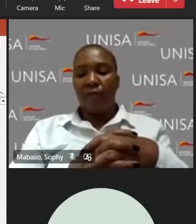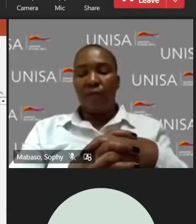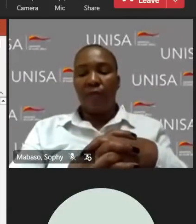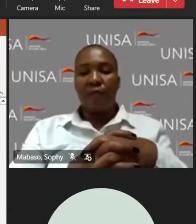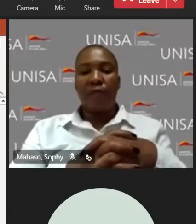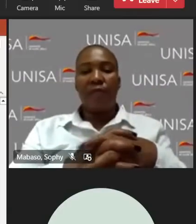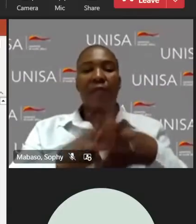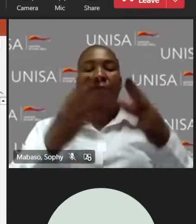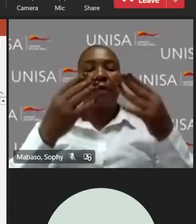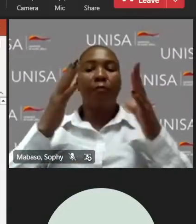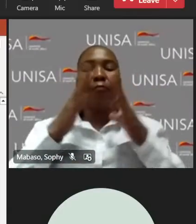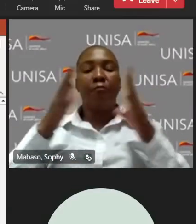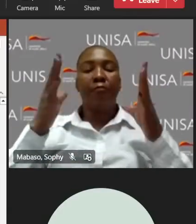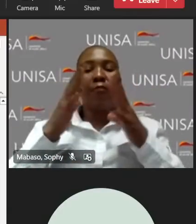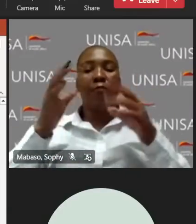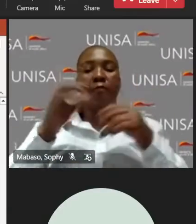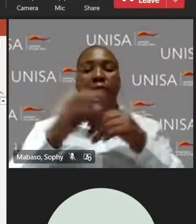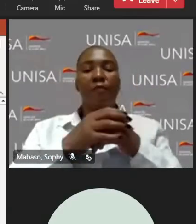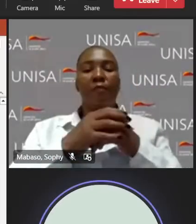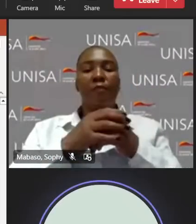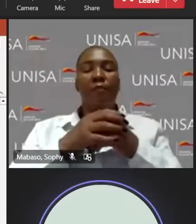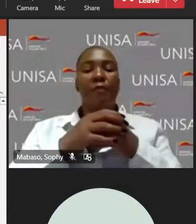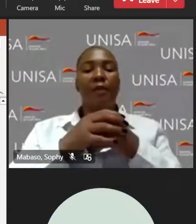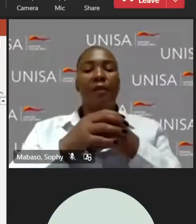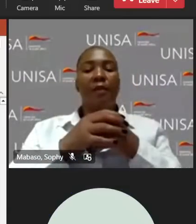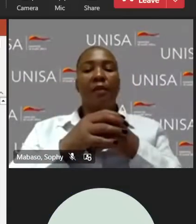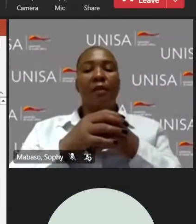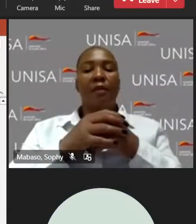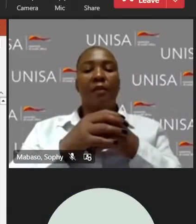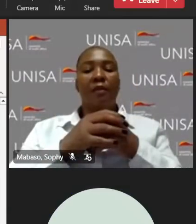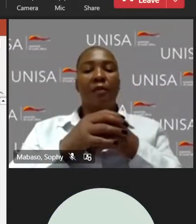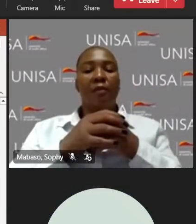Thank you very much